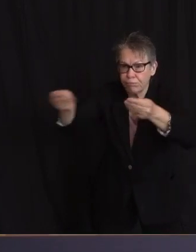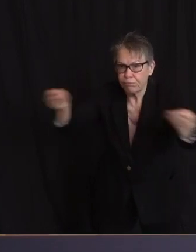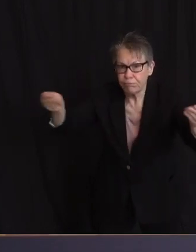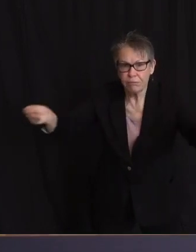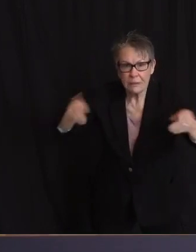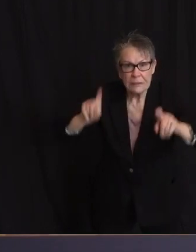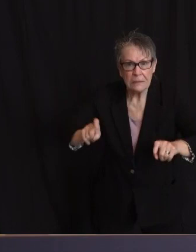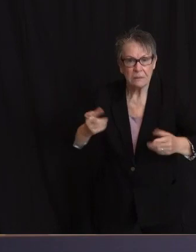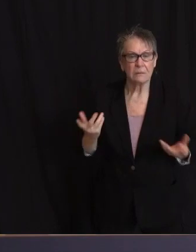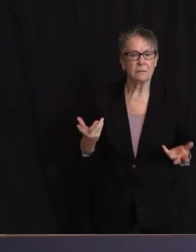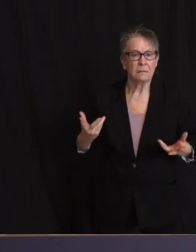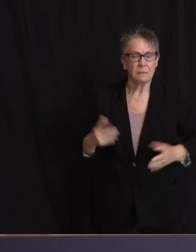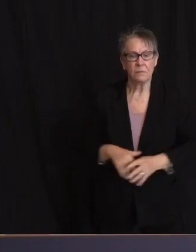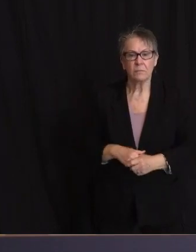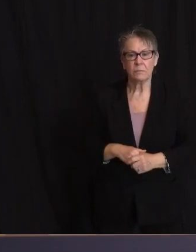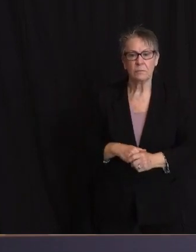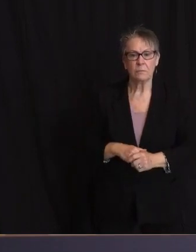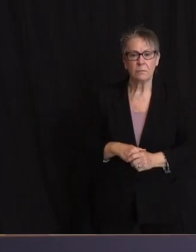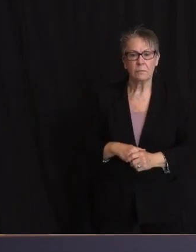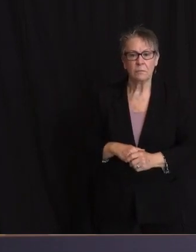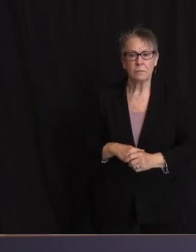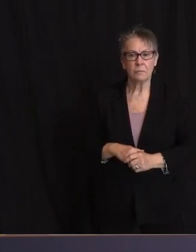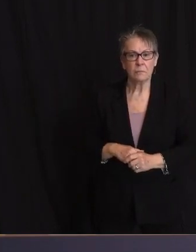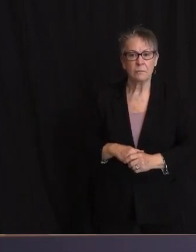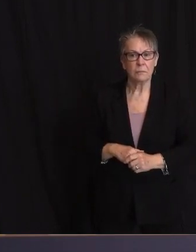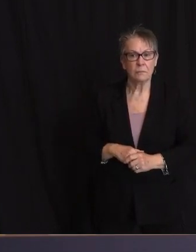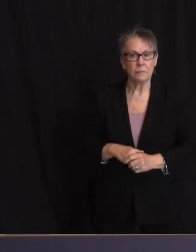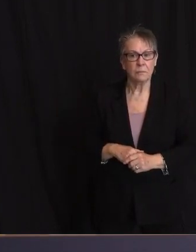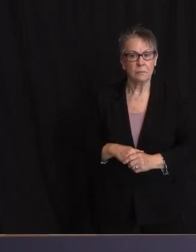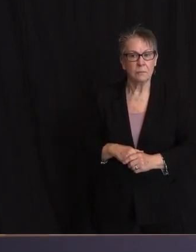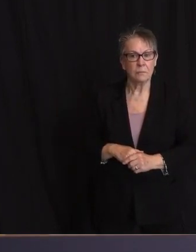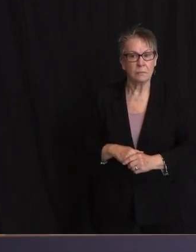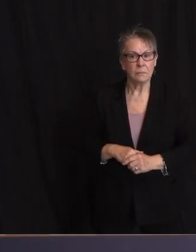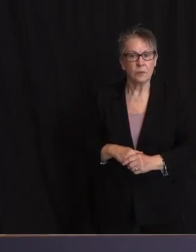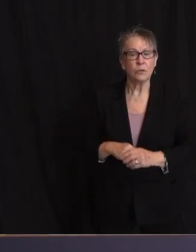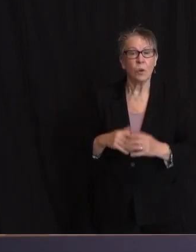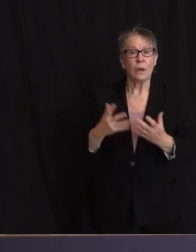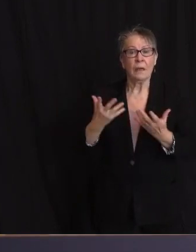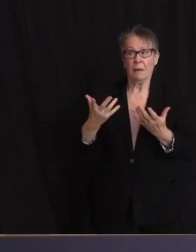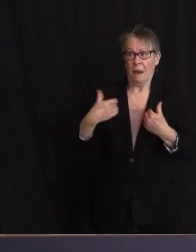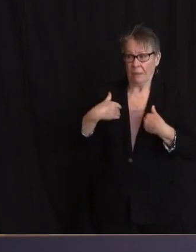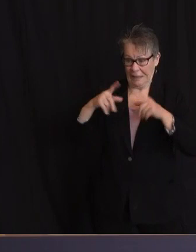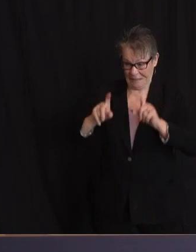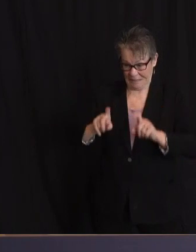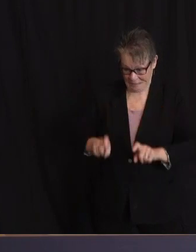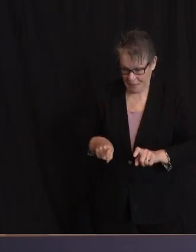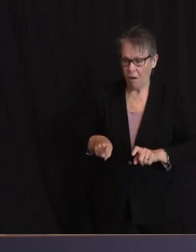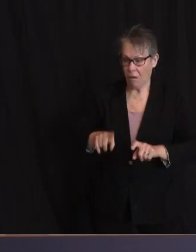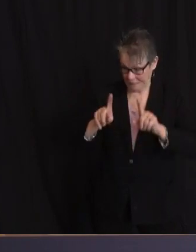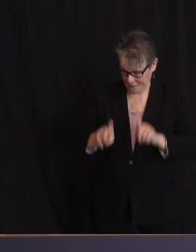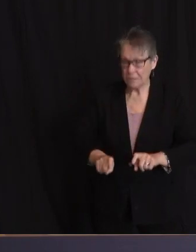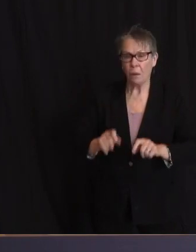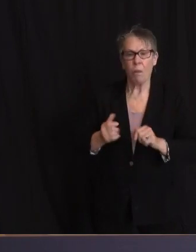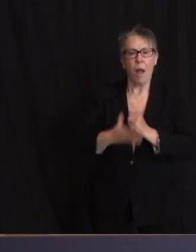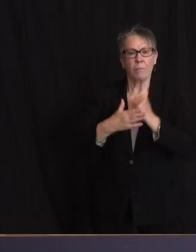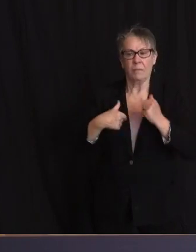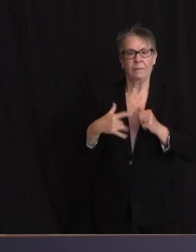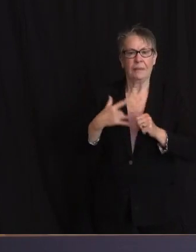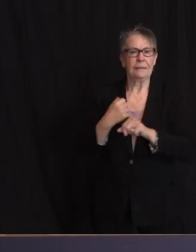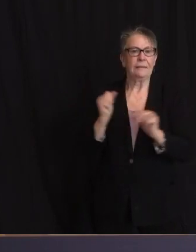the water, as they say. Broad scale testing, numbers you hear, and again, I'm practicing